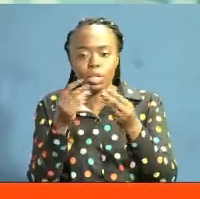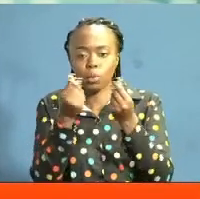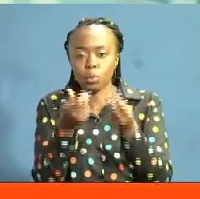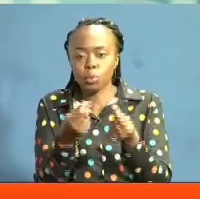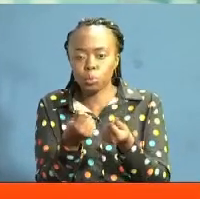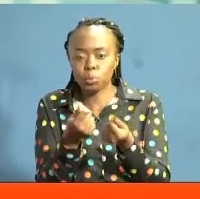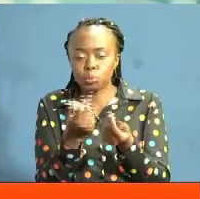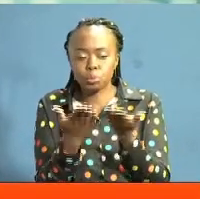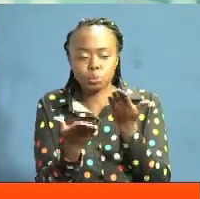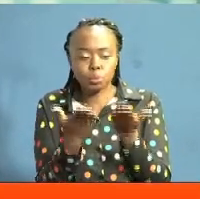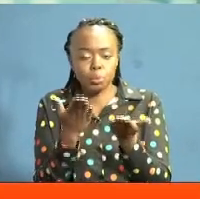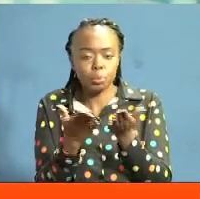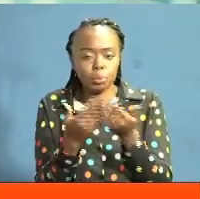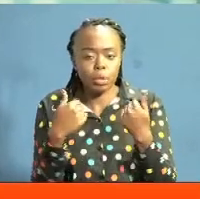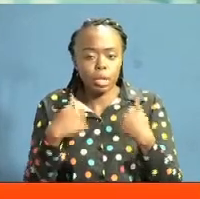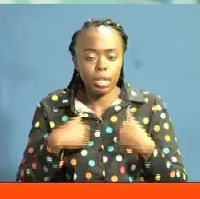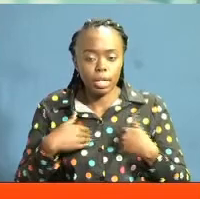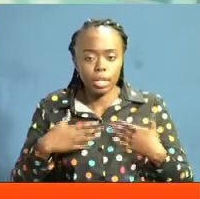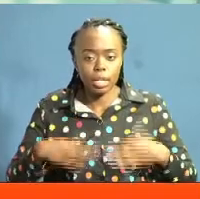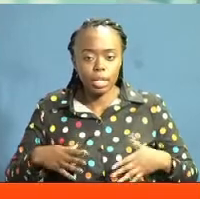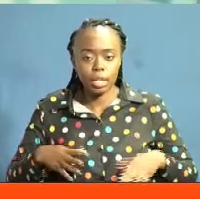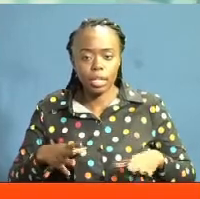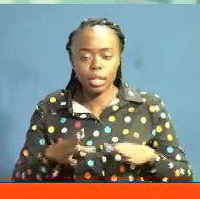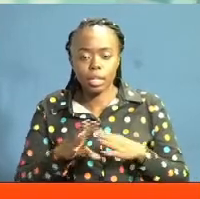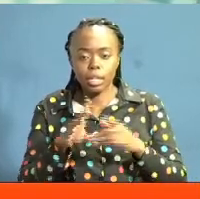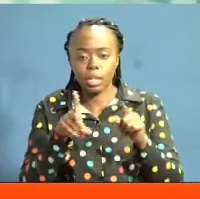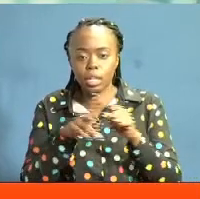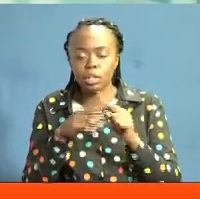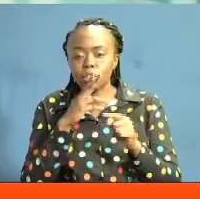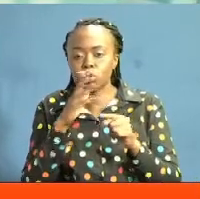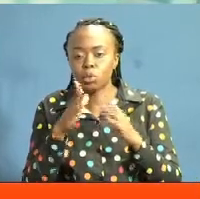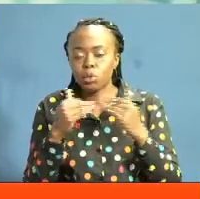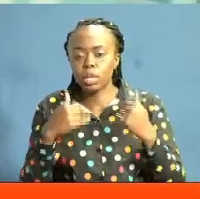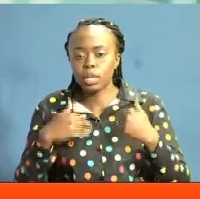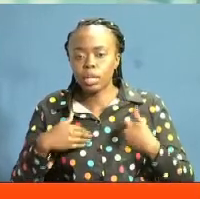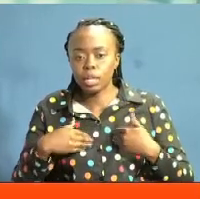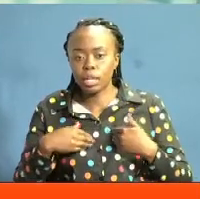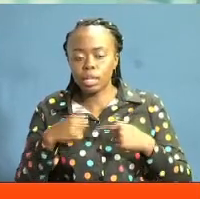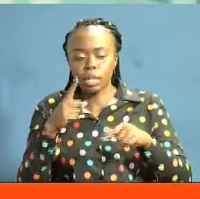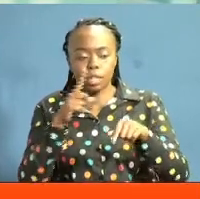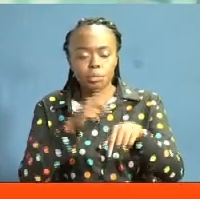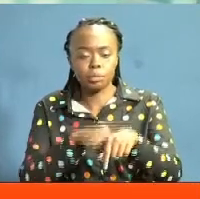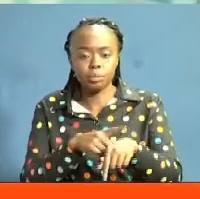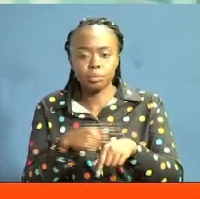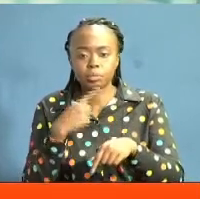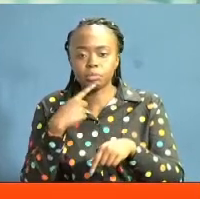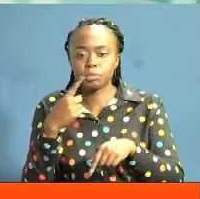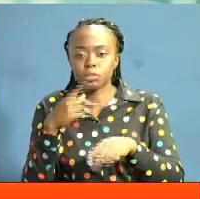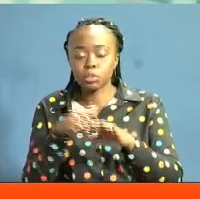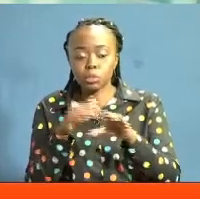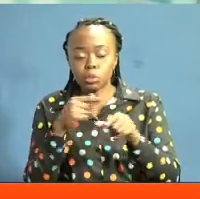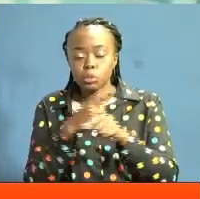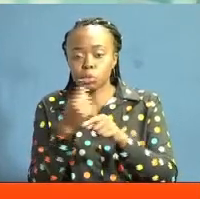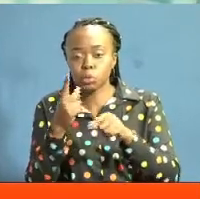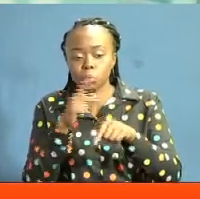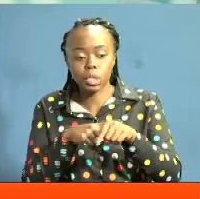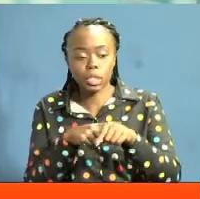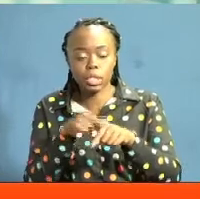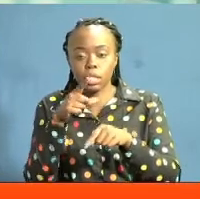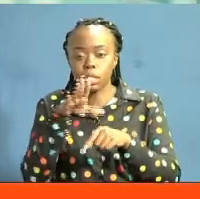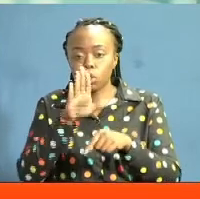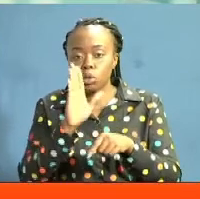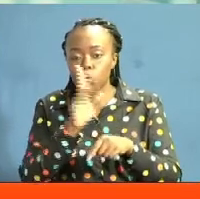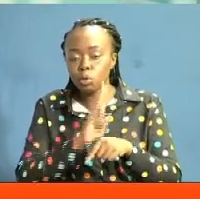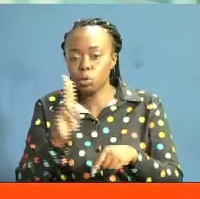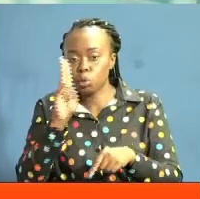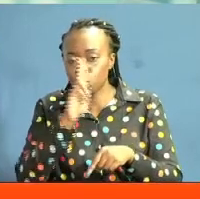Mm-hmm. Assuming you don't have people and you don't have money, you have time. So out of this time, you're going to